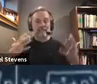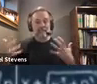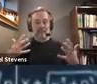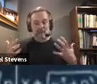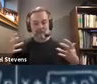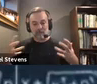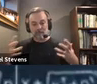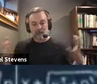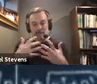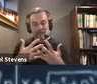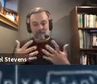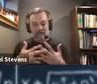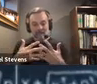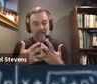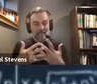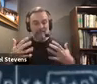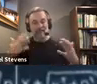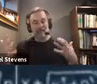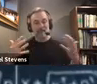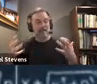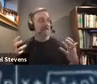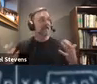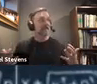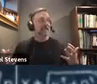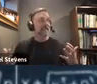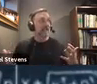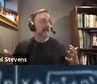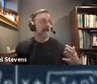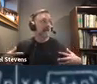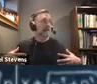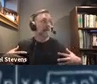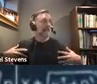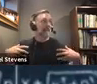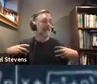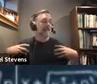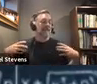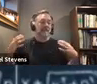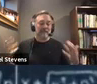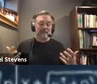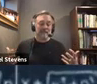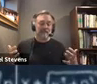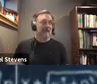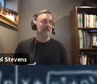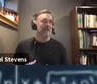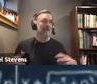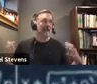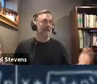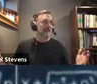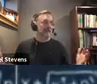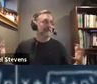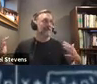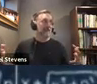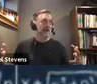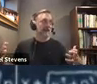Previously, these were sort of hard systems to connect and they were kind of clunky. Um, this new system has a greater